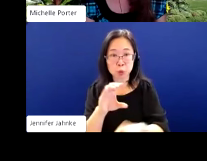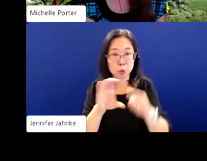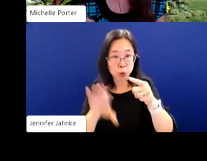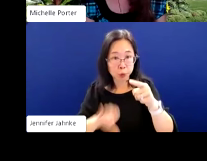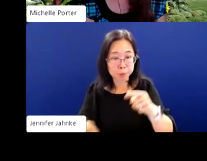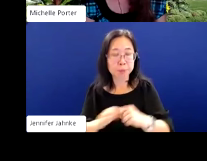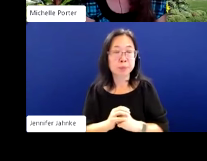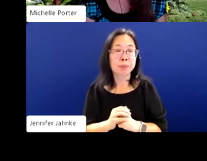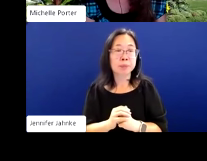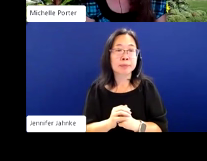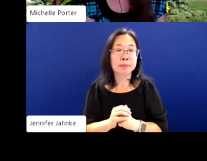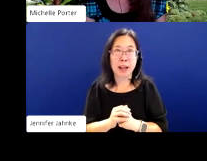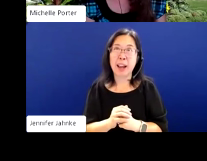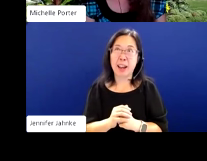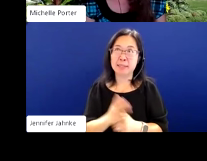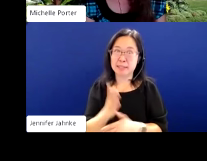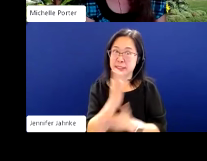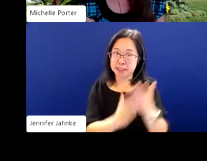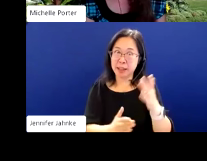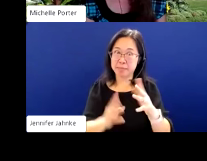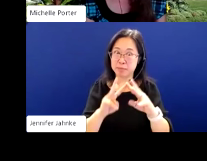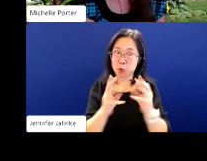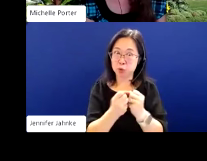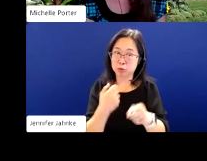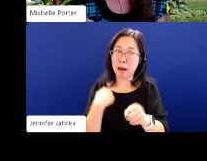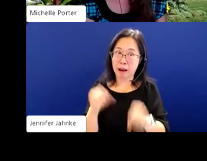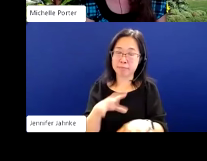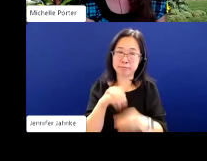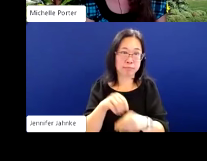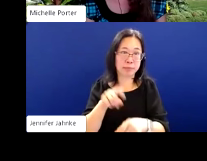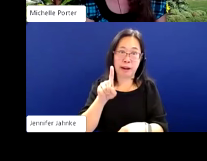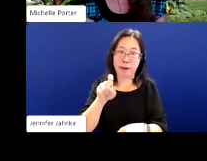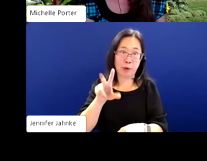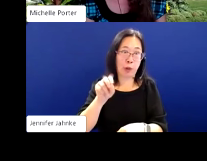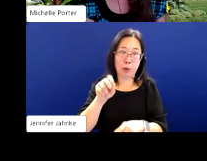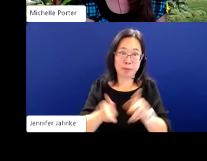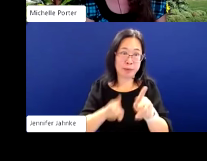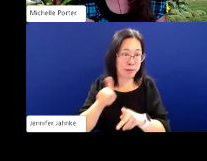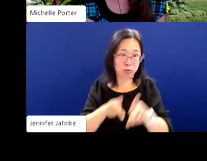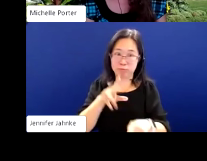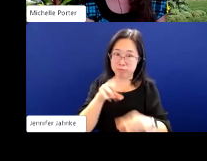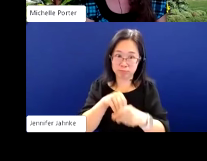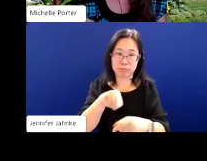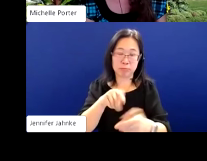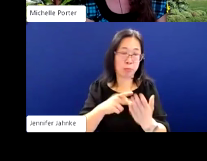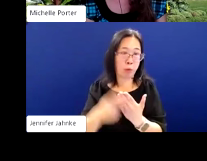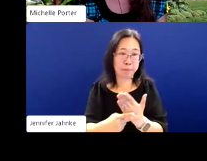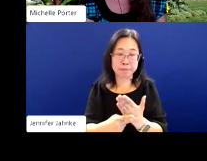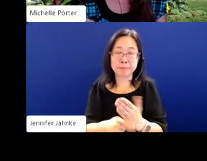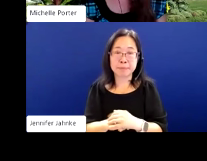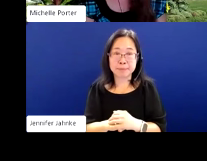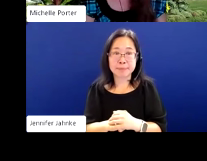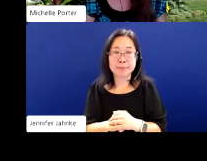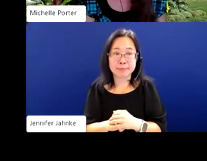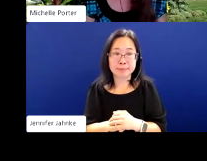sessions about 130 people engaged with the program, which